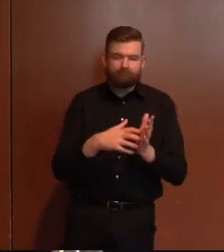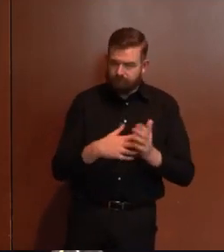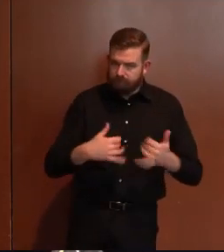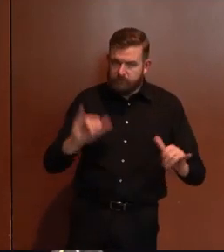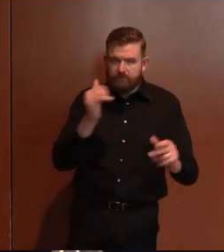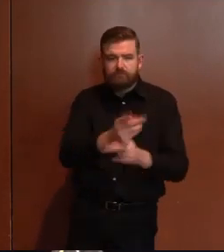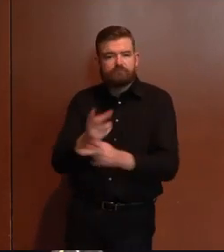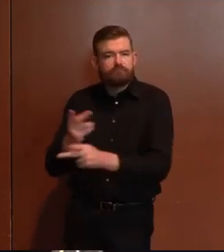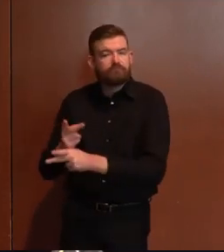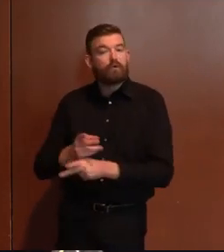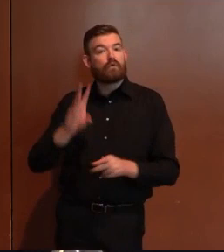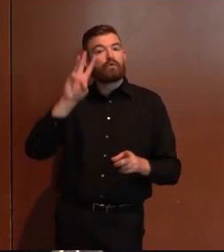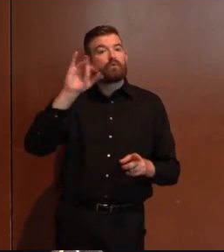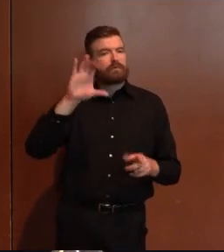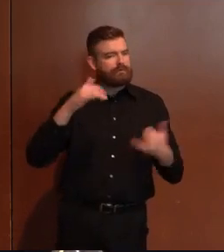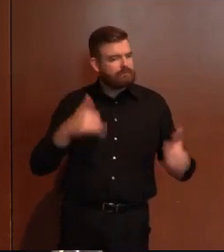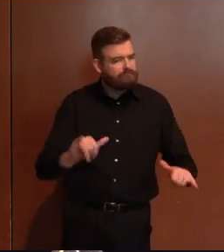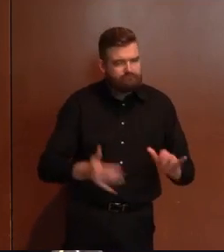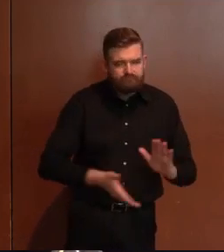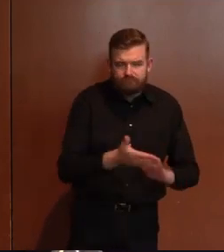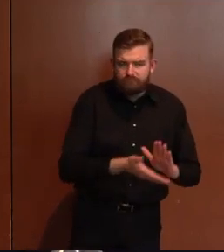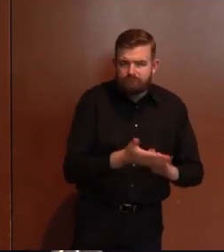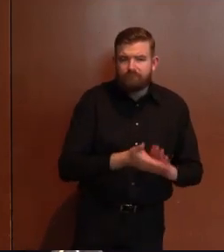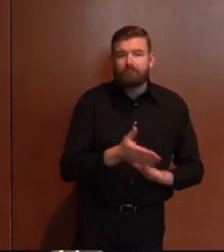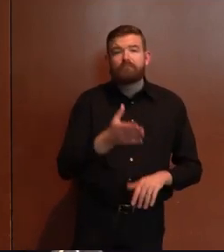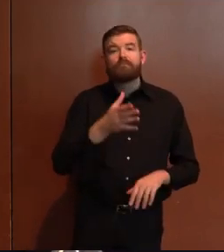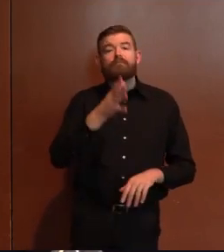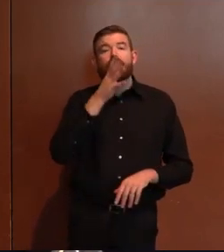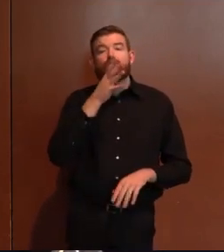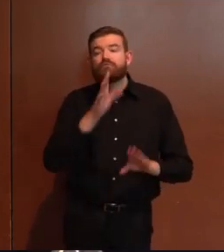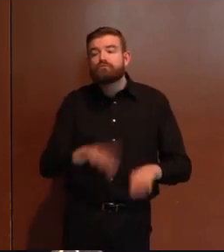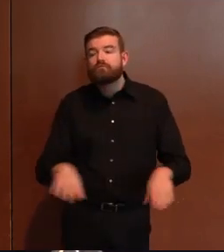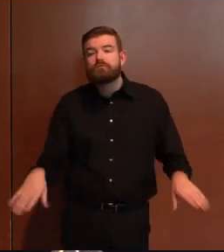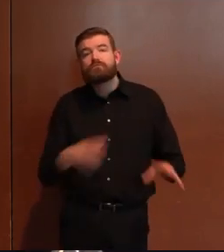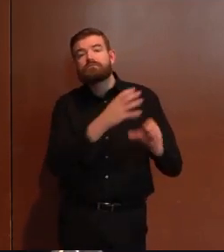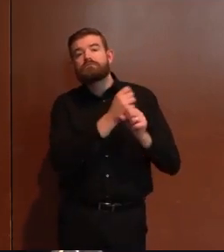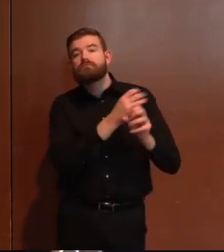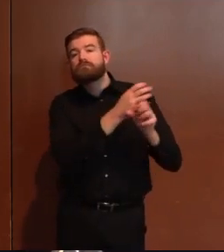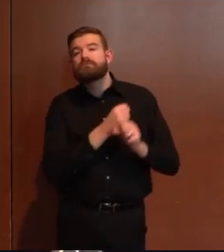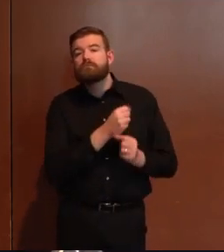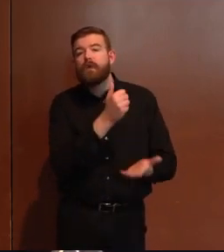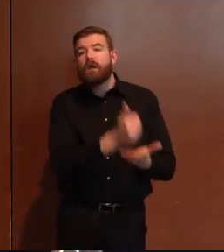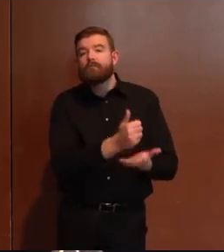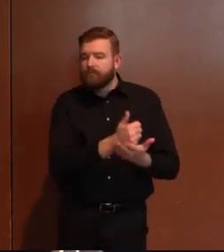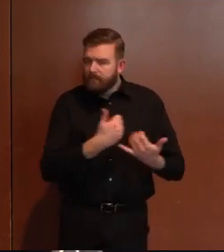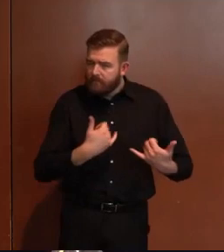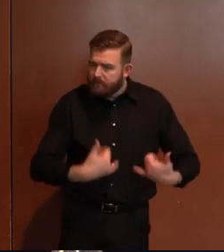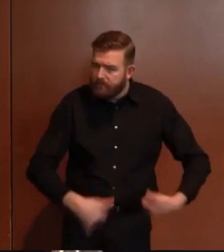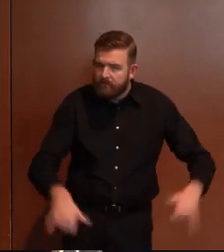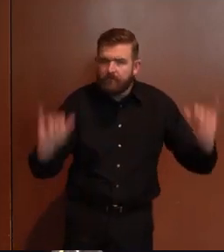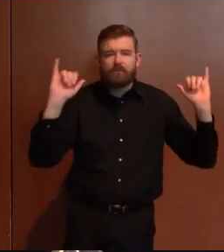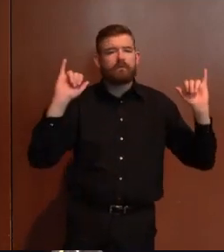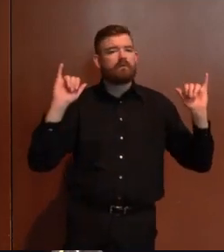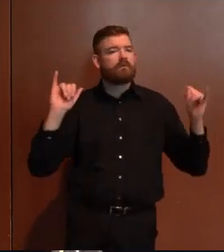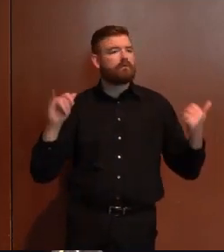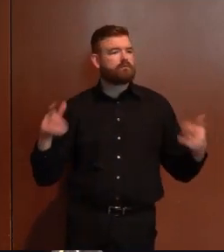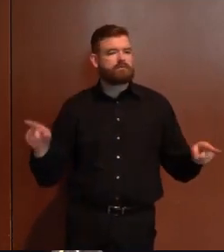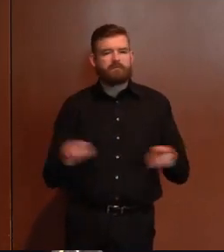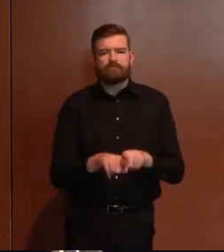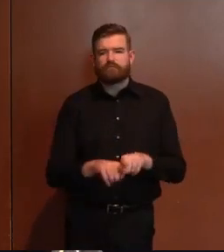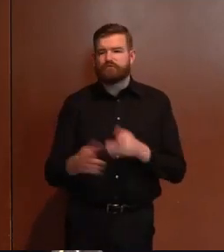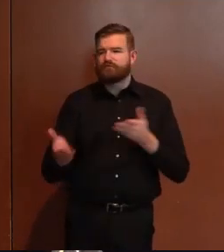mothers and children are still getting, if not differently, the same level of service that they got